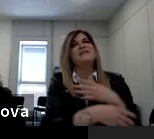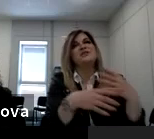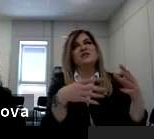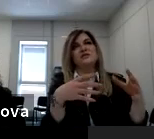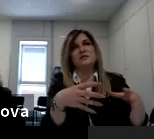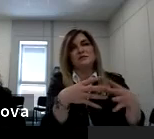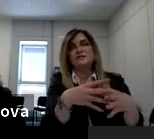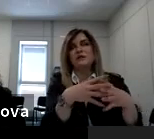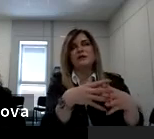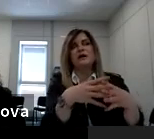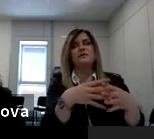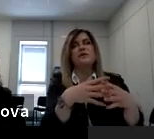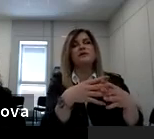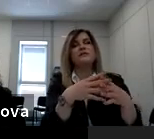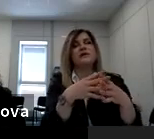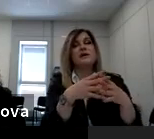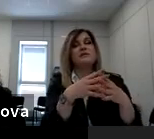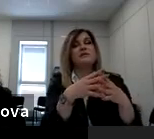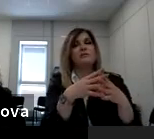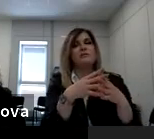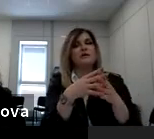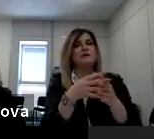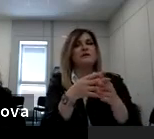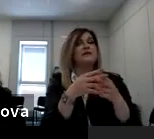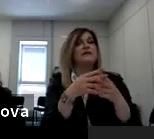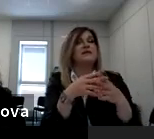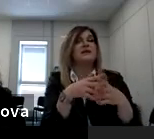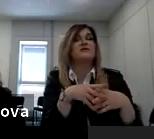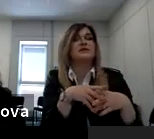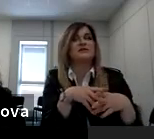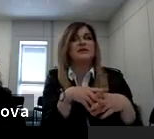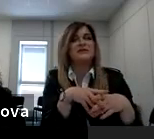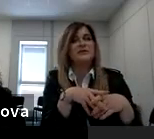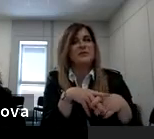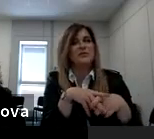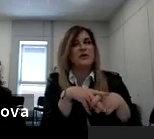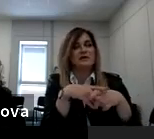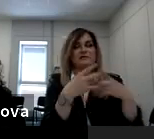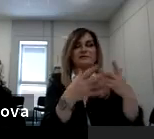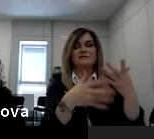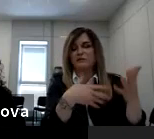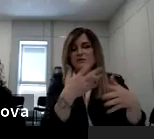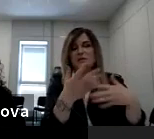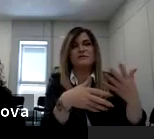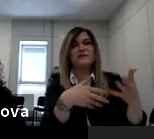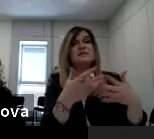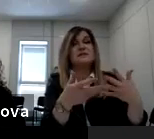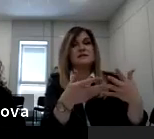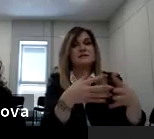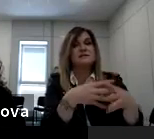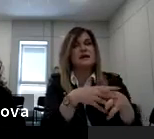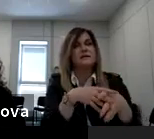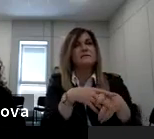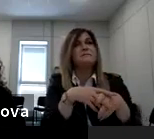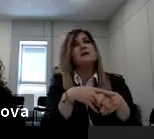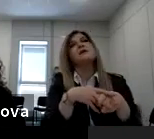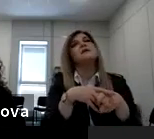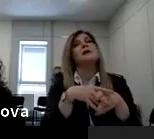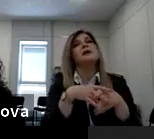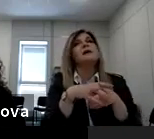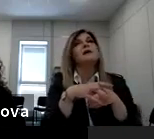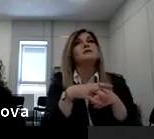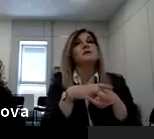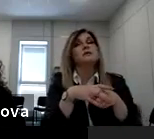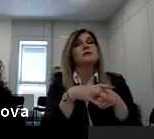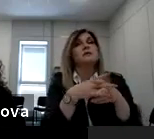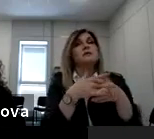for another one frame from another type of aluminum, more, how to say, resistant.